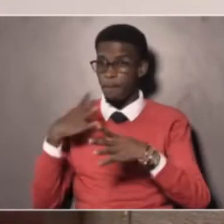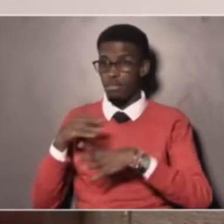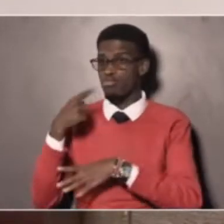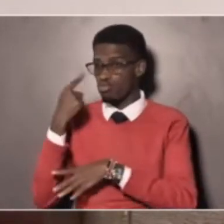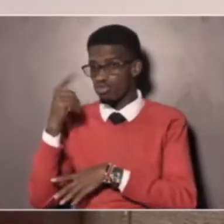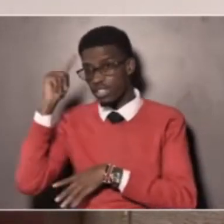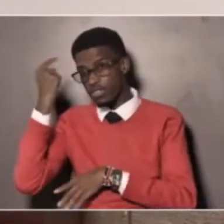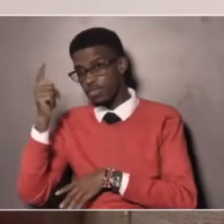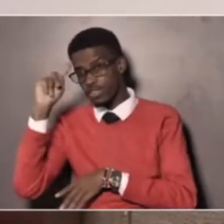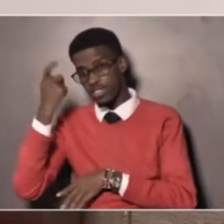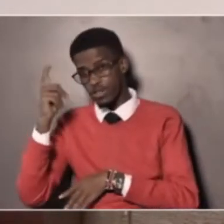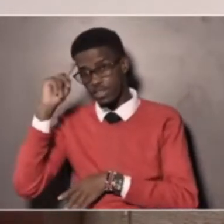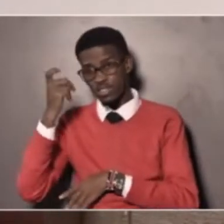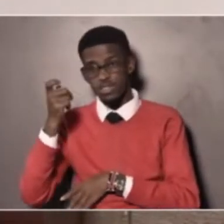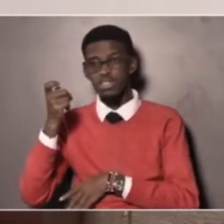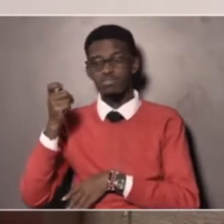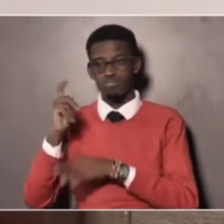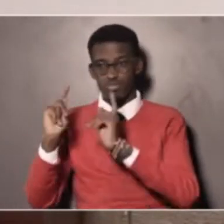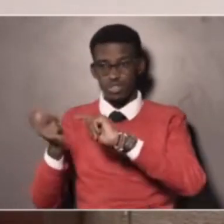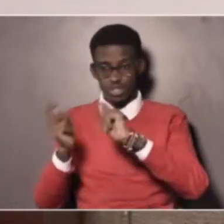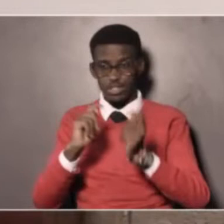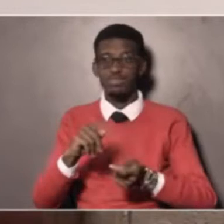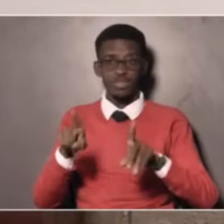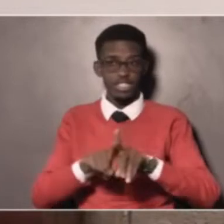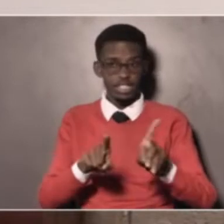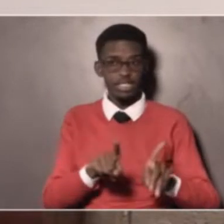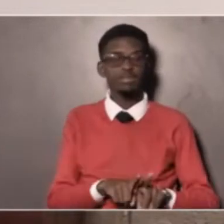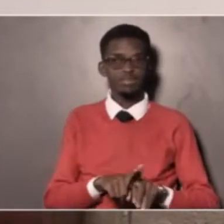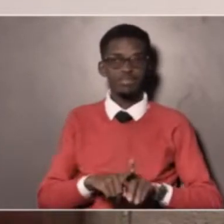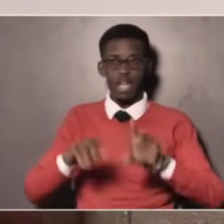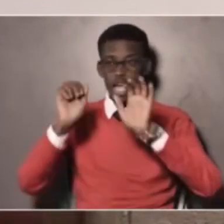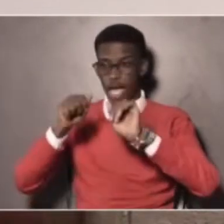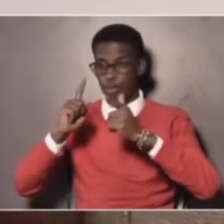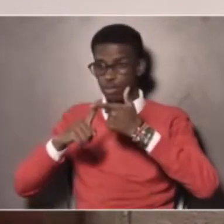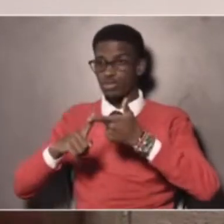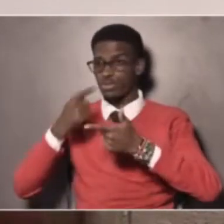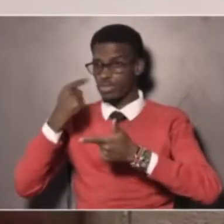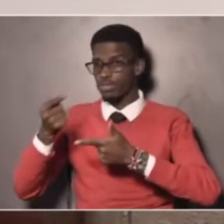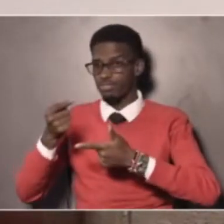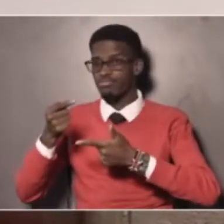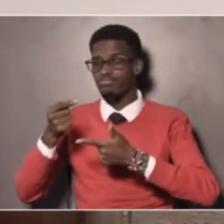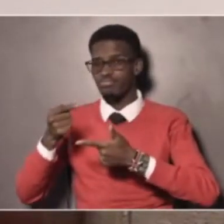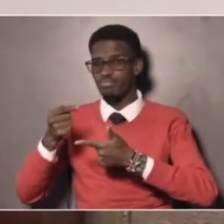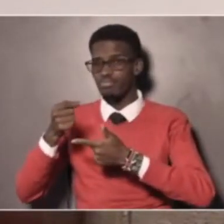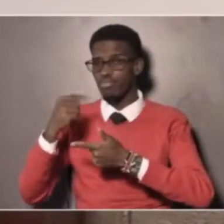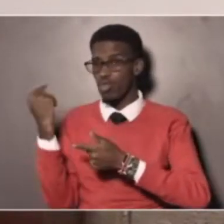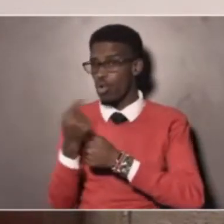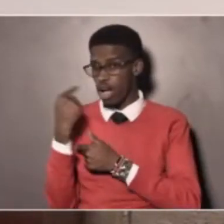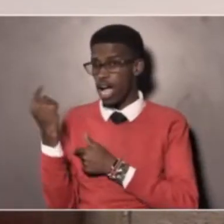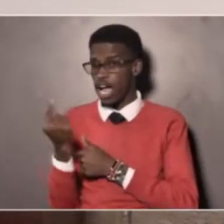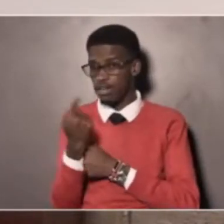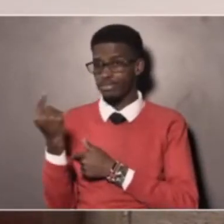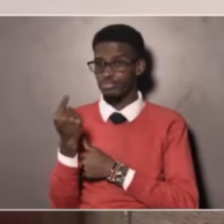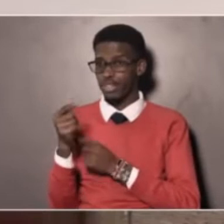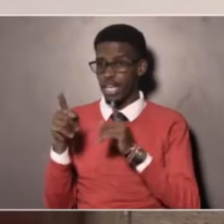his testimony, and still he was able to convince people alone, leaving alone